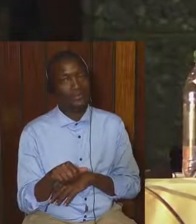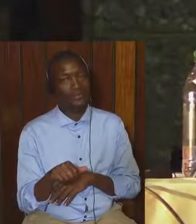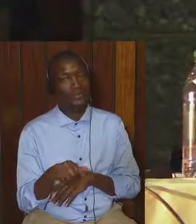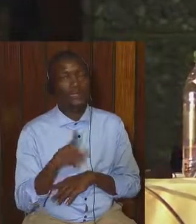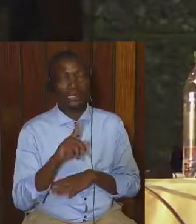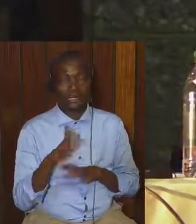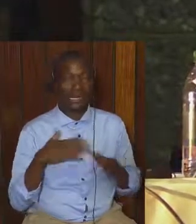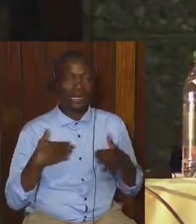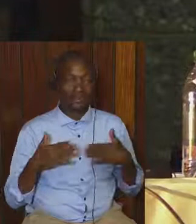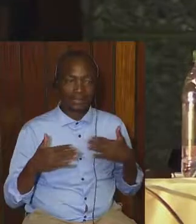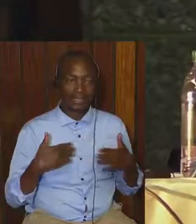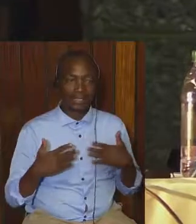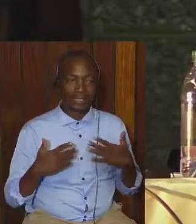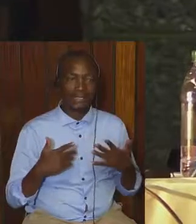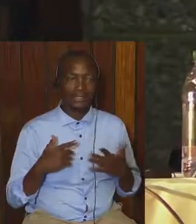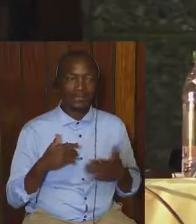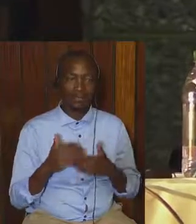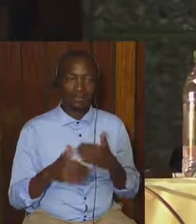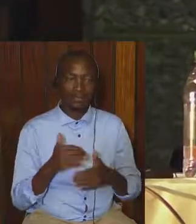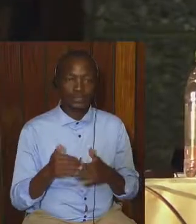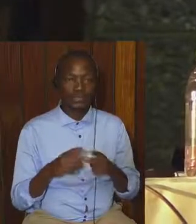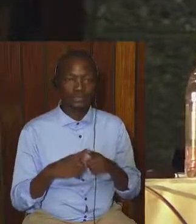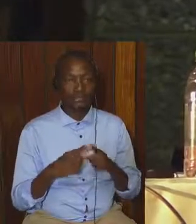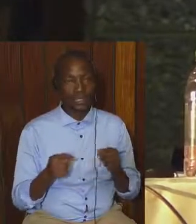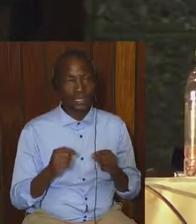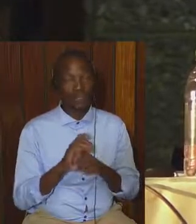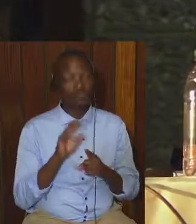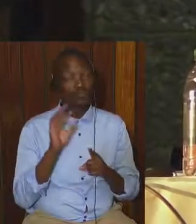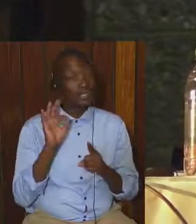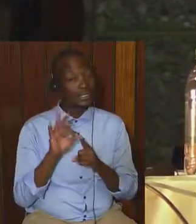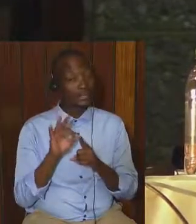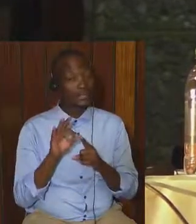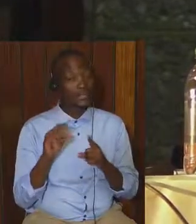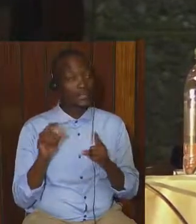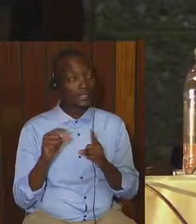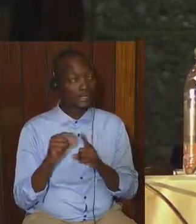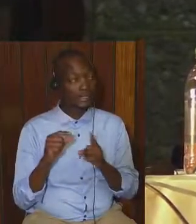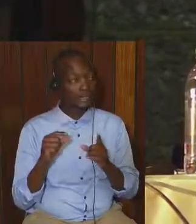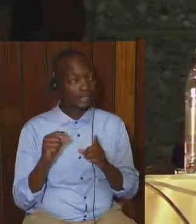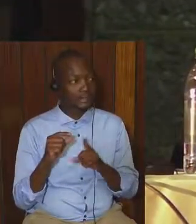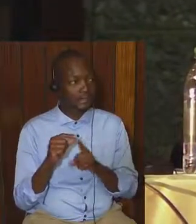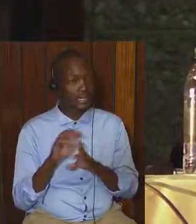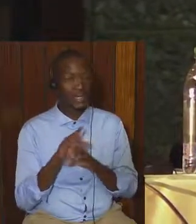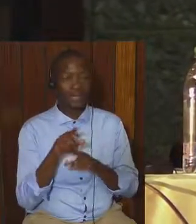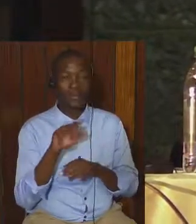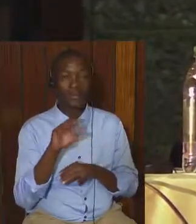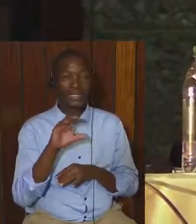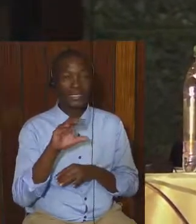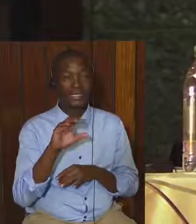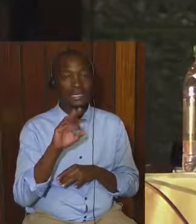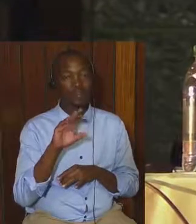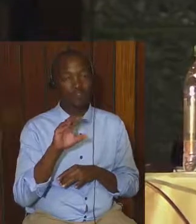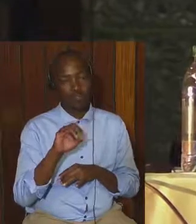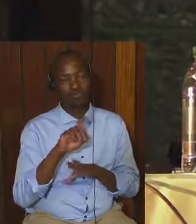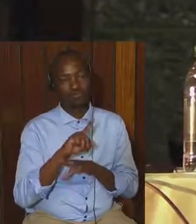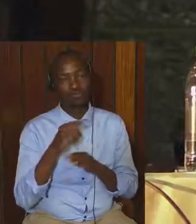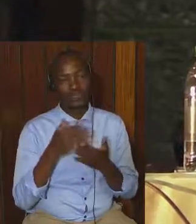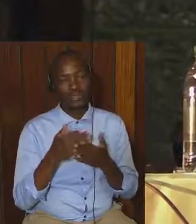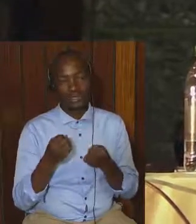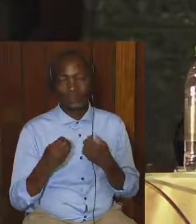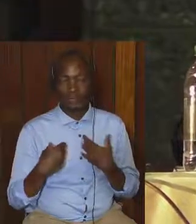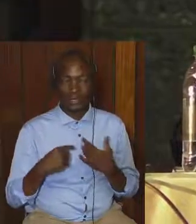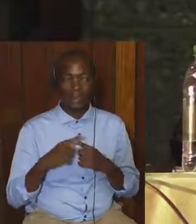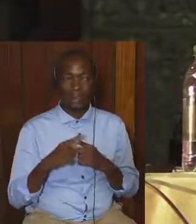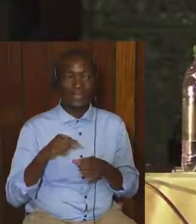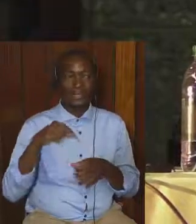the administrative process has been concluded. If you want a specific date, maybe the CFO can give us, but internally we wanted to make sure